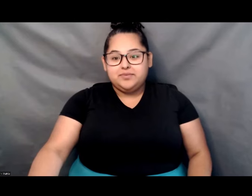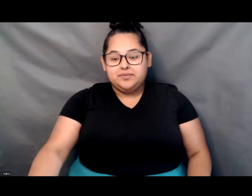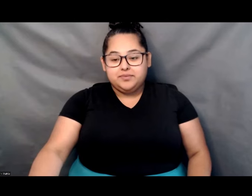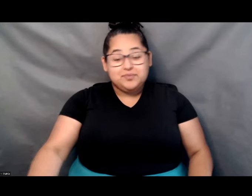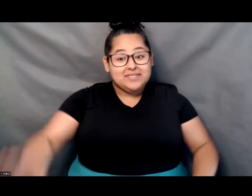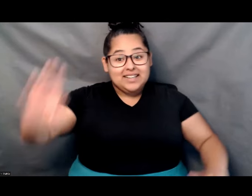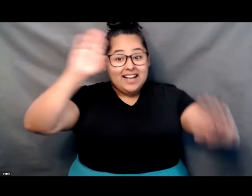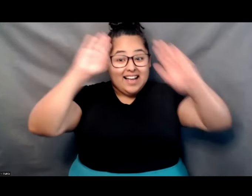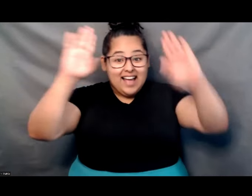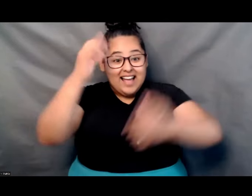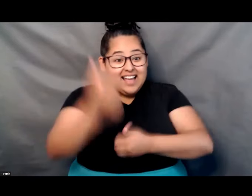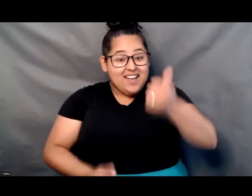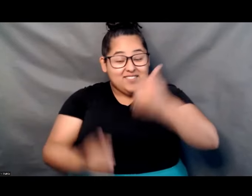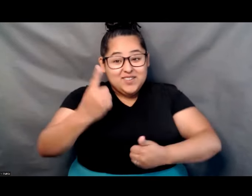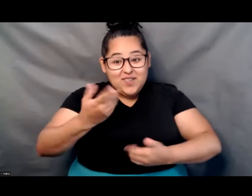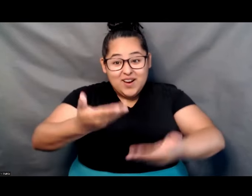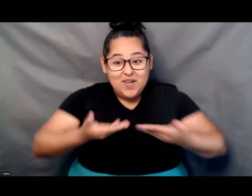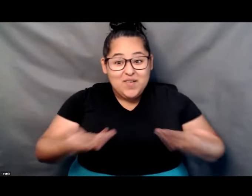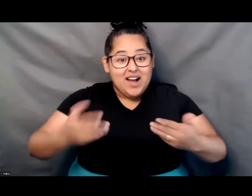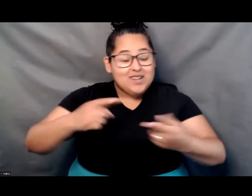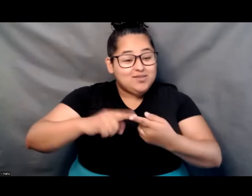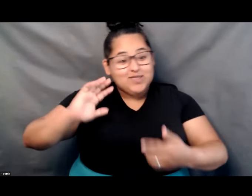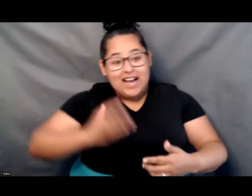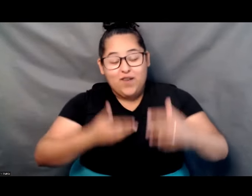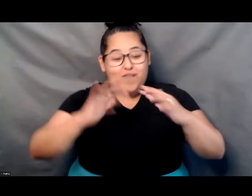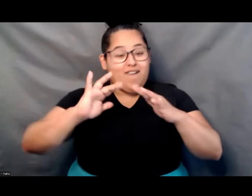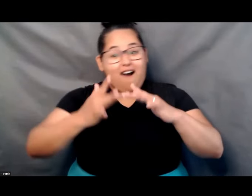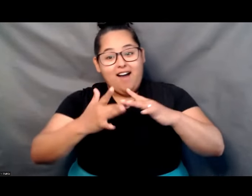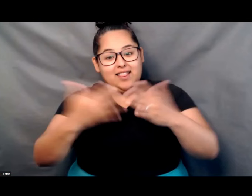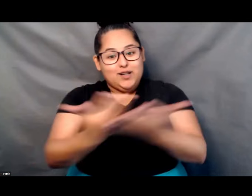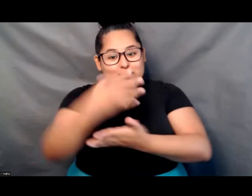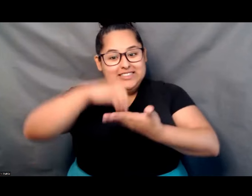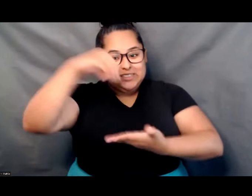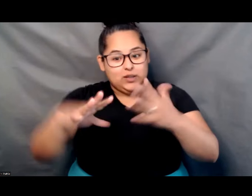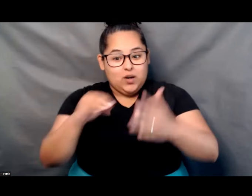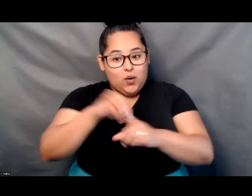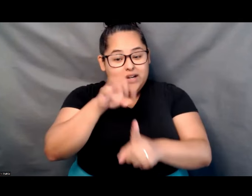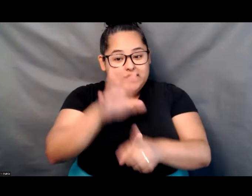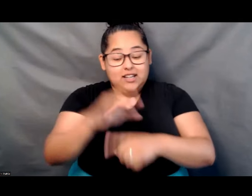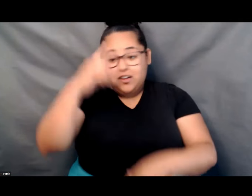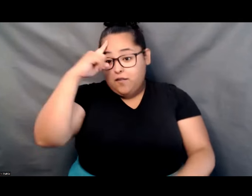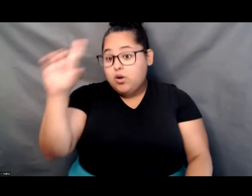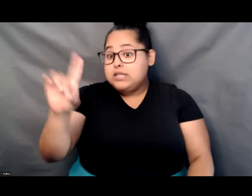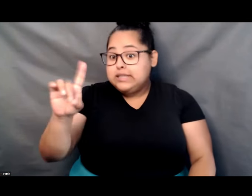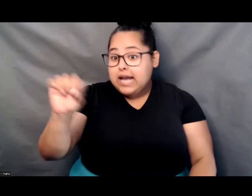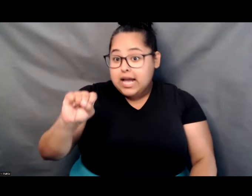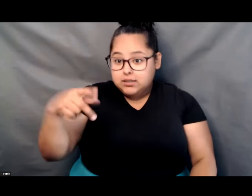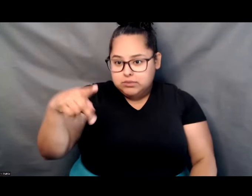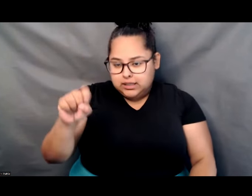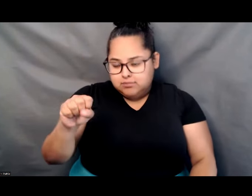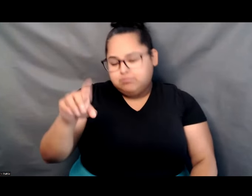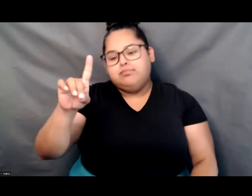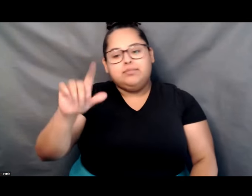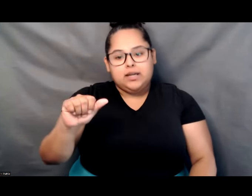Hi everyone, welcome to the online new student orientation for the DSPS or Disabled